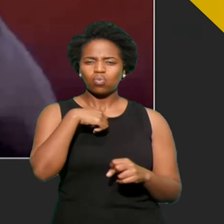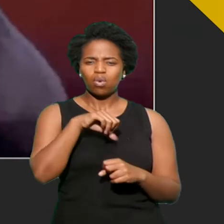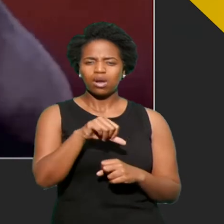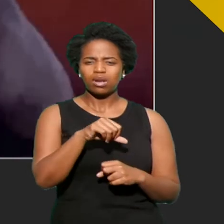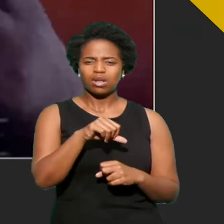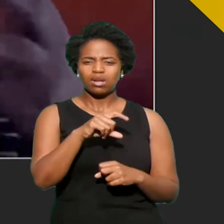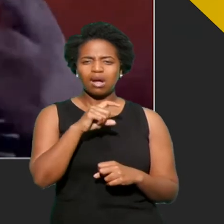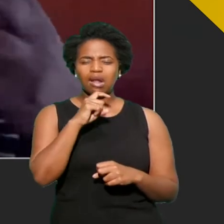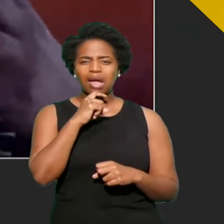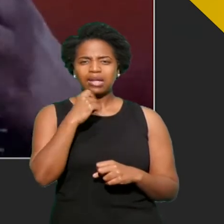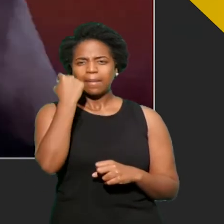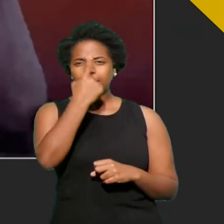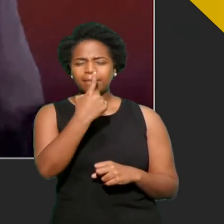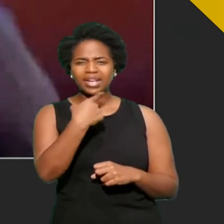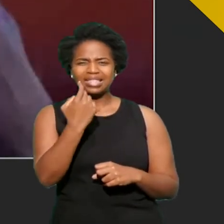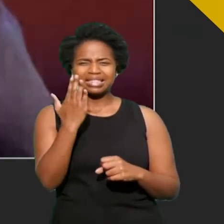use graphic